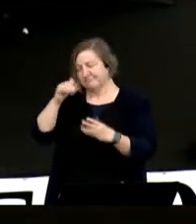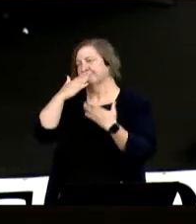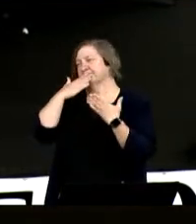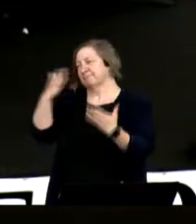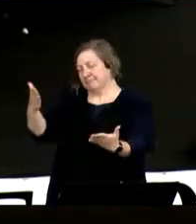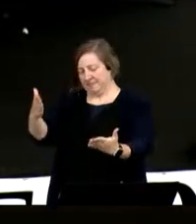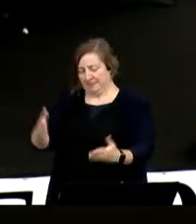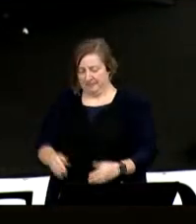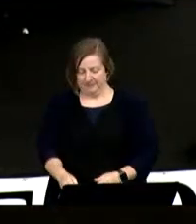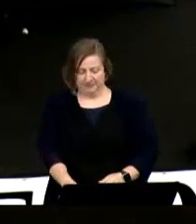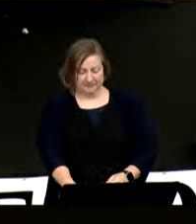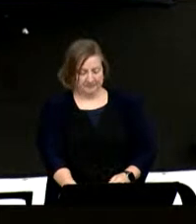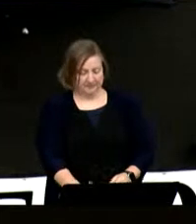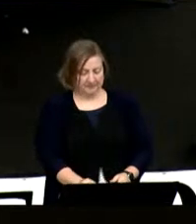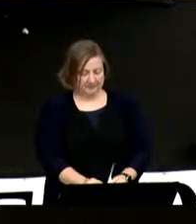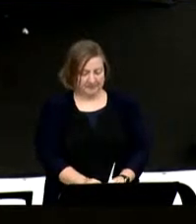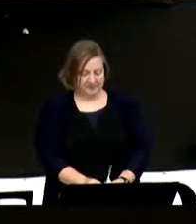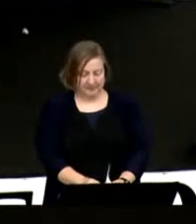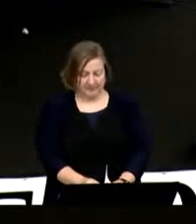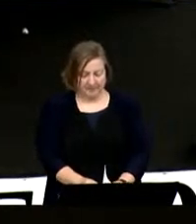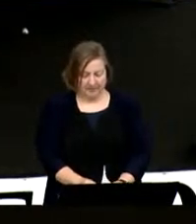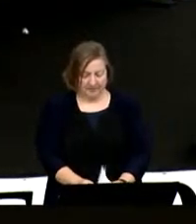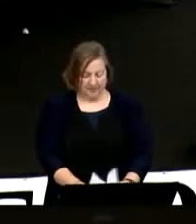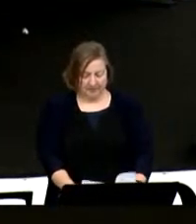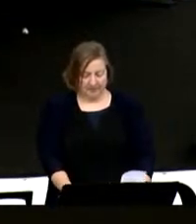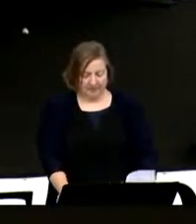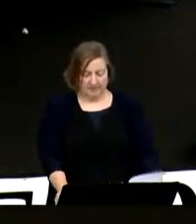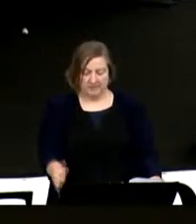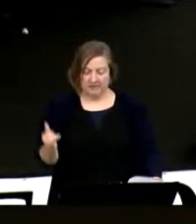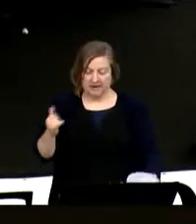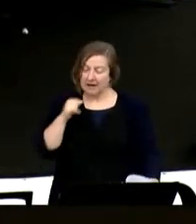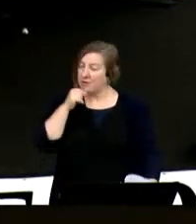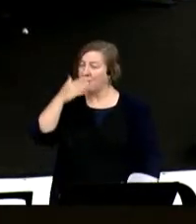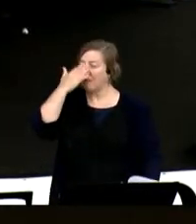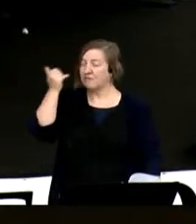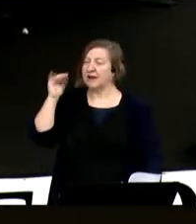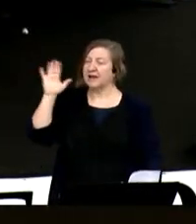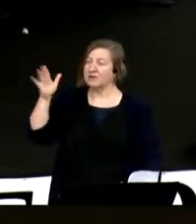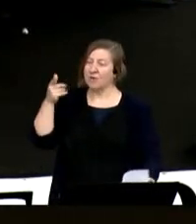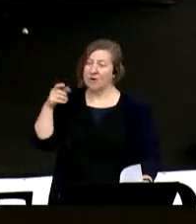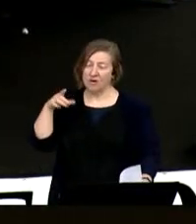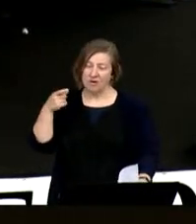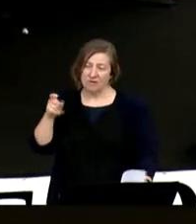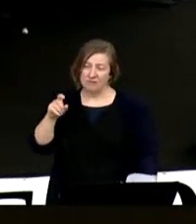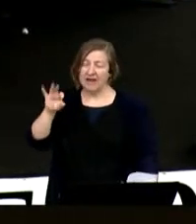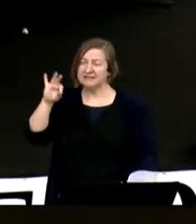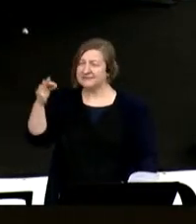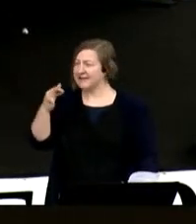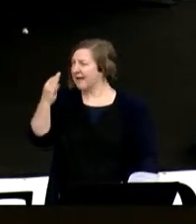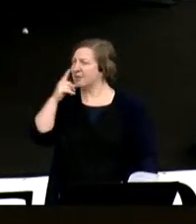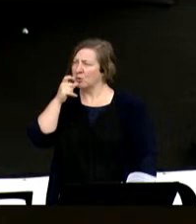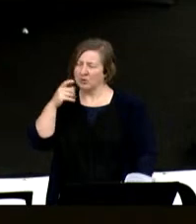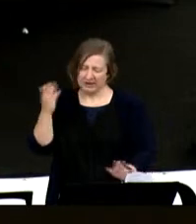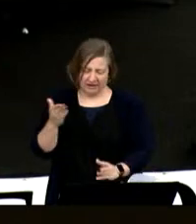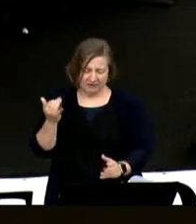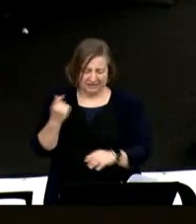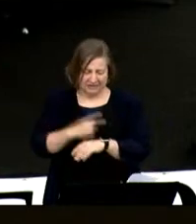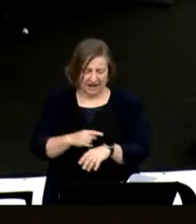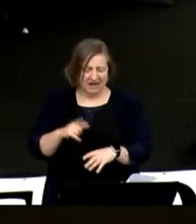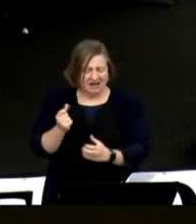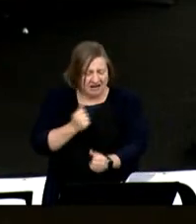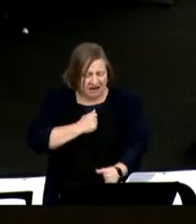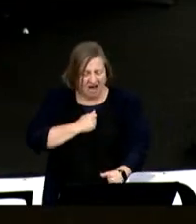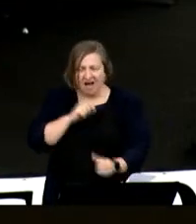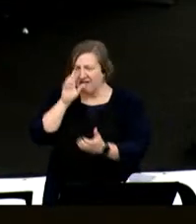grateful. But let us not forget the unwavering support of your families and friends that we have in front of us today. Their love